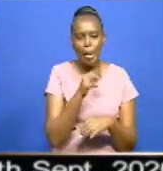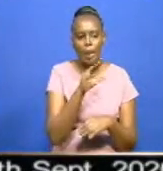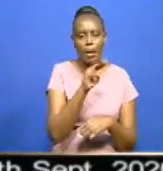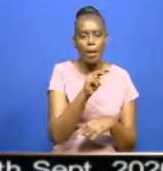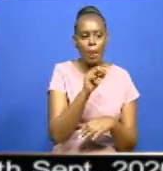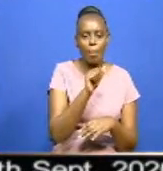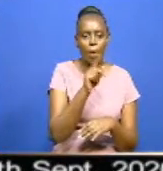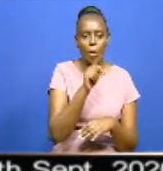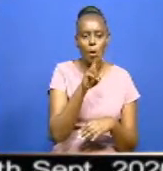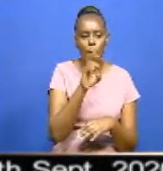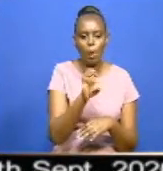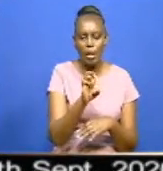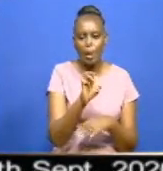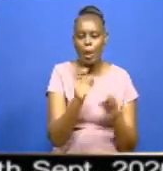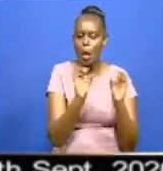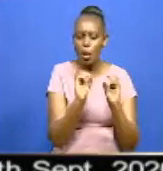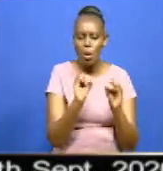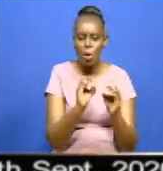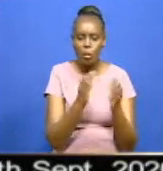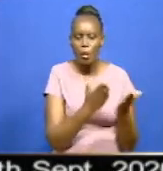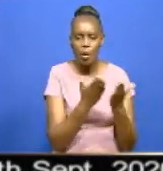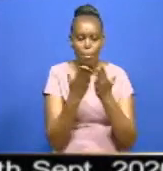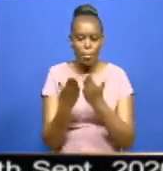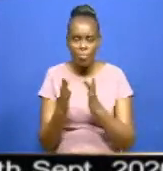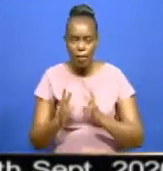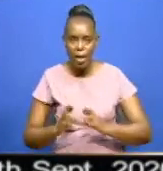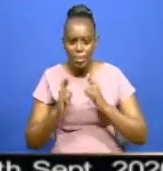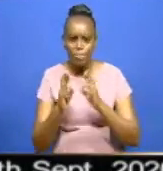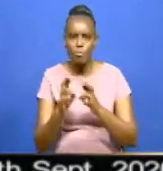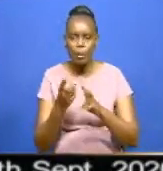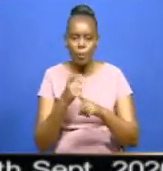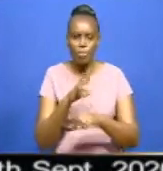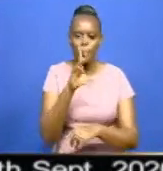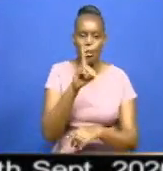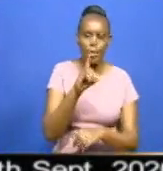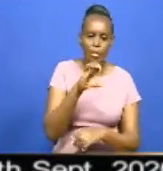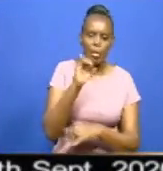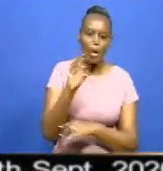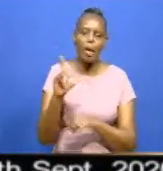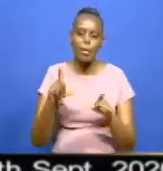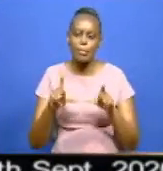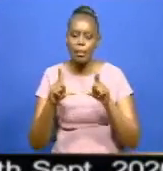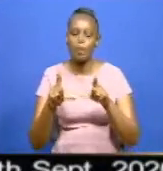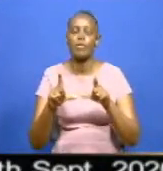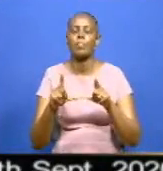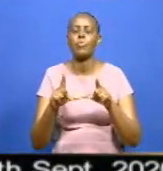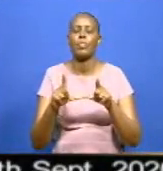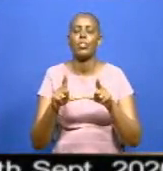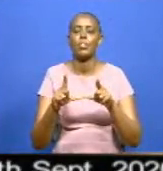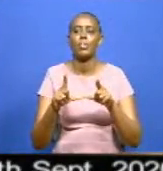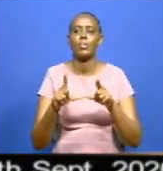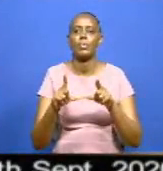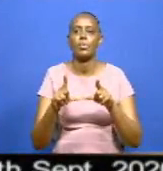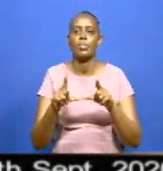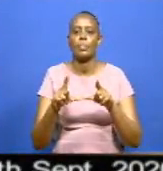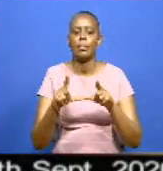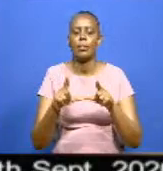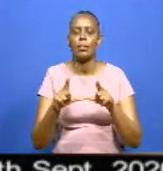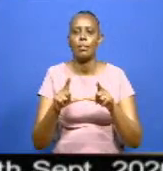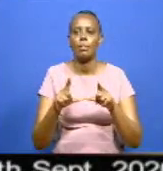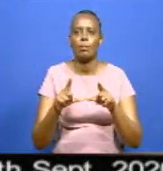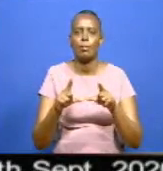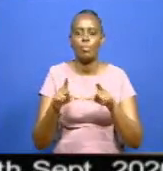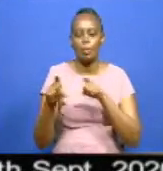Makore did not actually provide the report from DCI, the certificate of good conduct. Mr. Speaker, if you look at what they're saying, is that